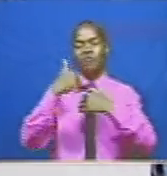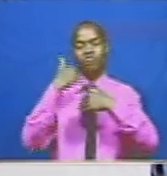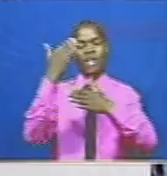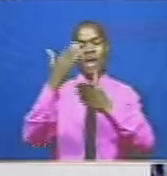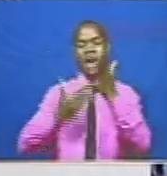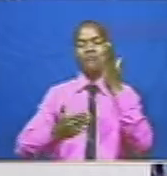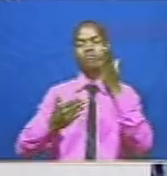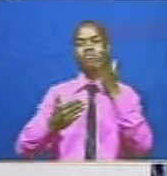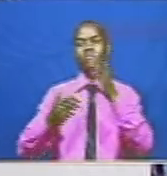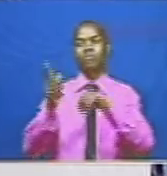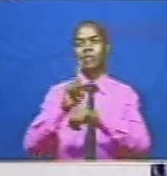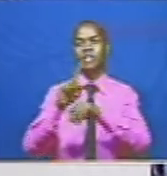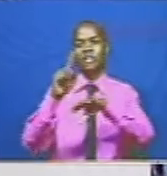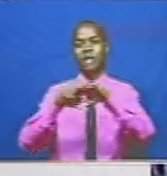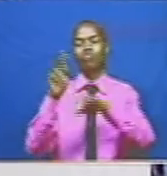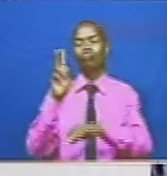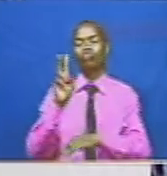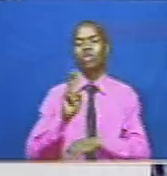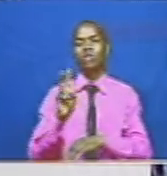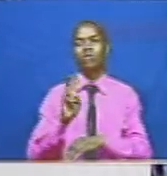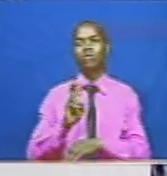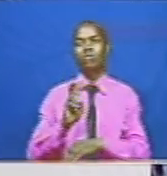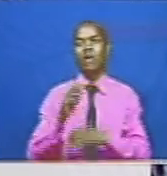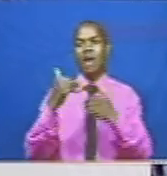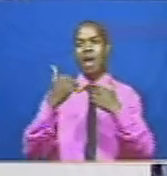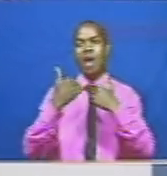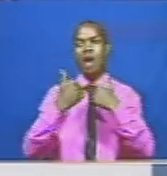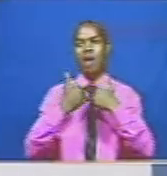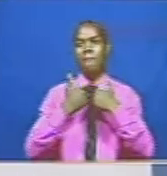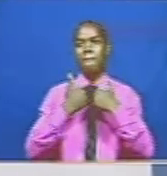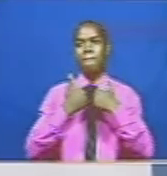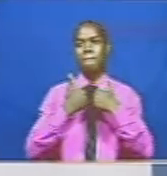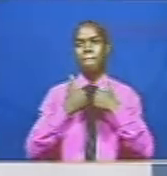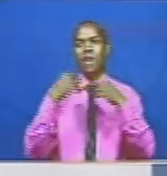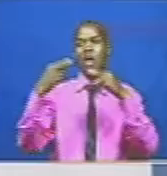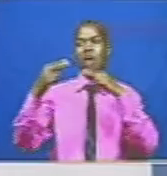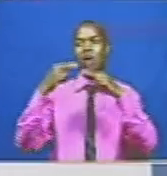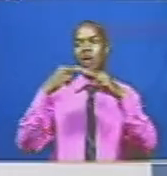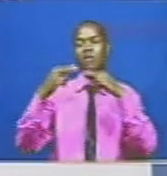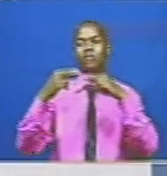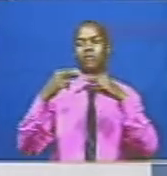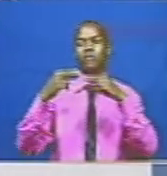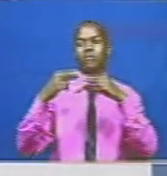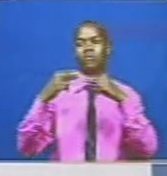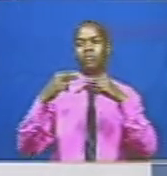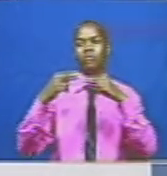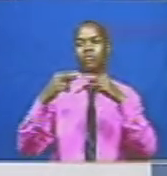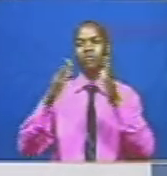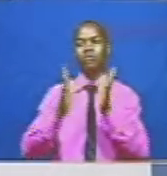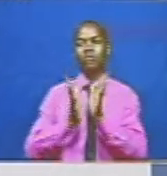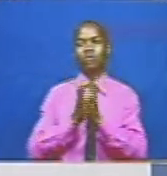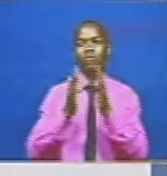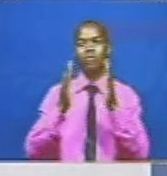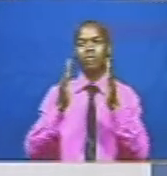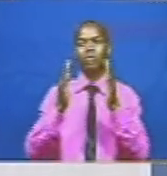And when you look at online, probably an hotel is at $100, sorry. And